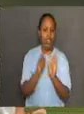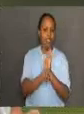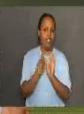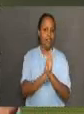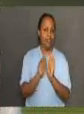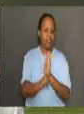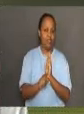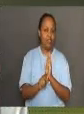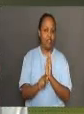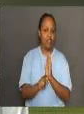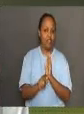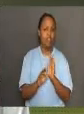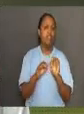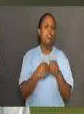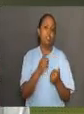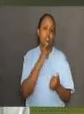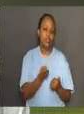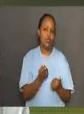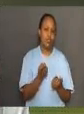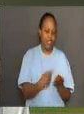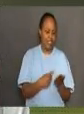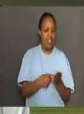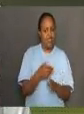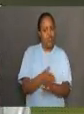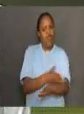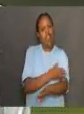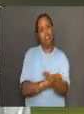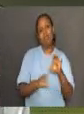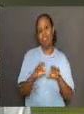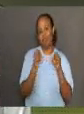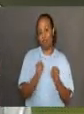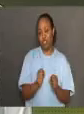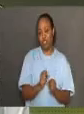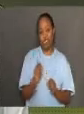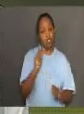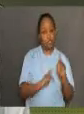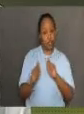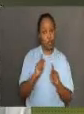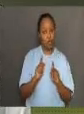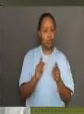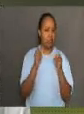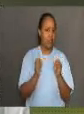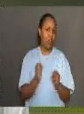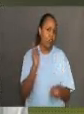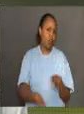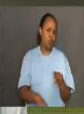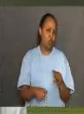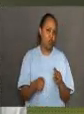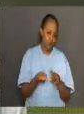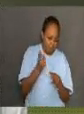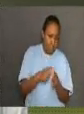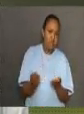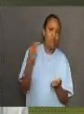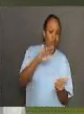But how is mass murder corrected? The people cannot be brought back to